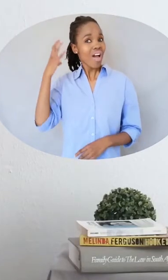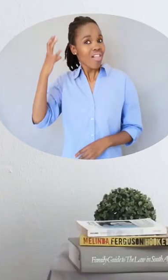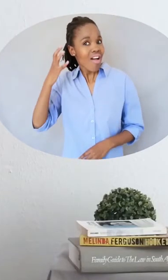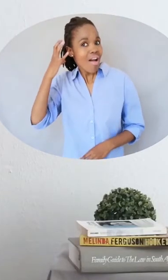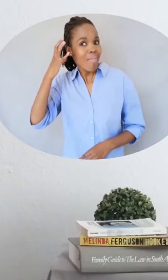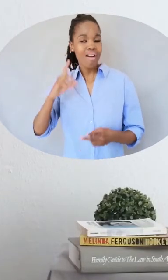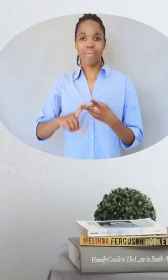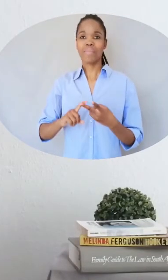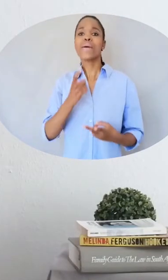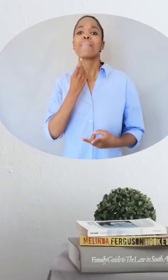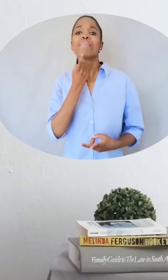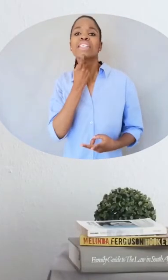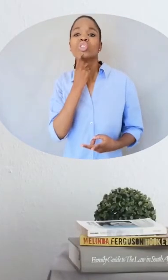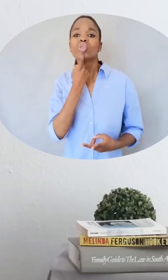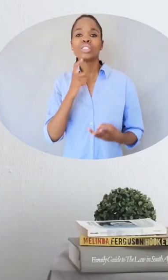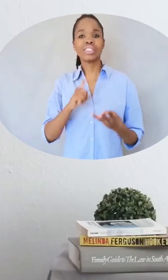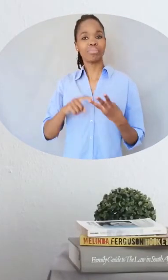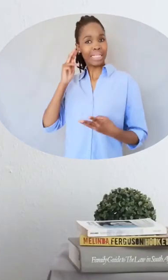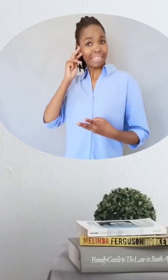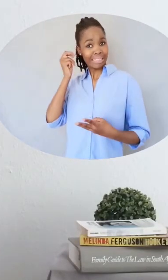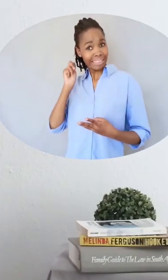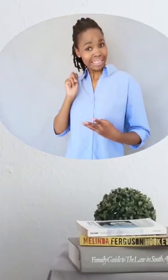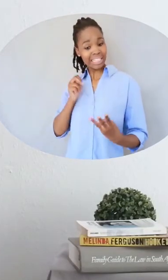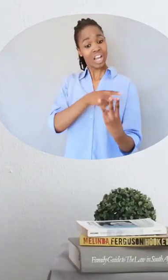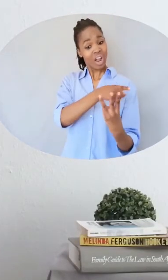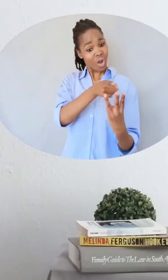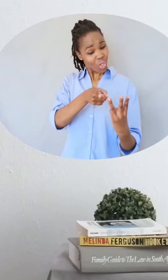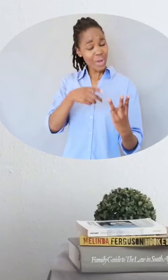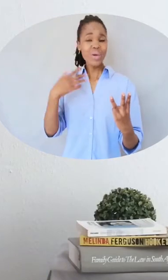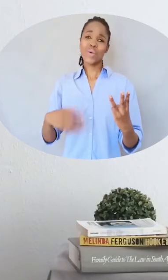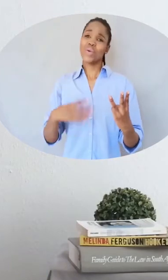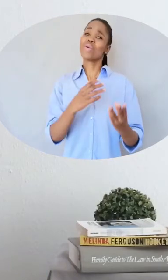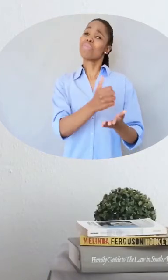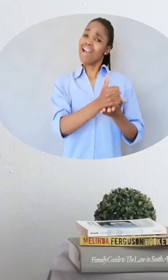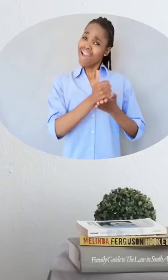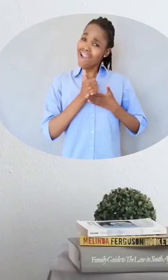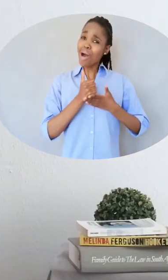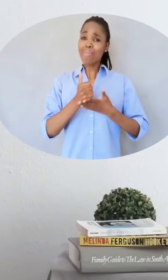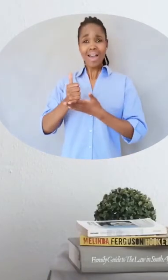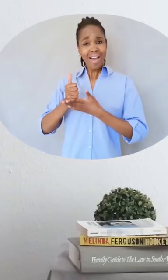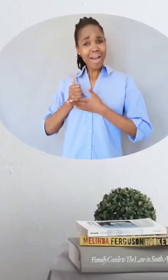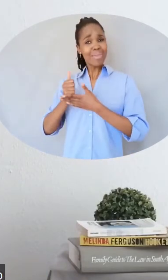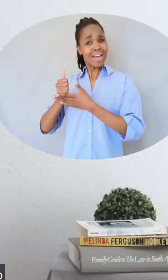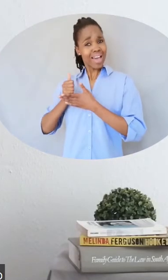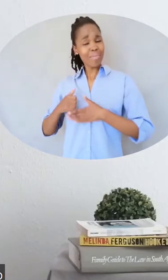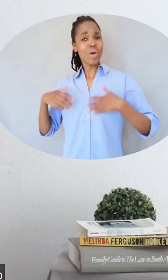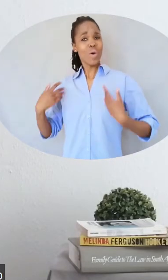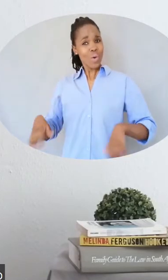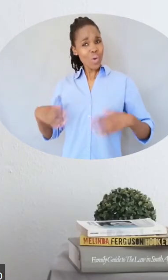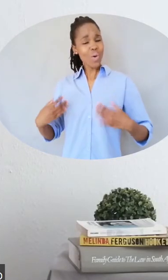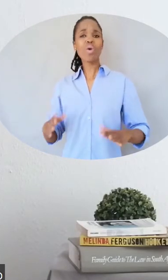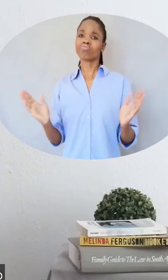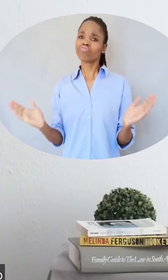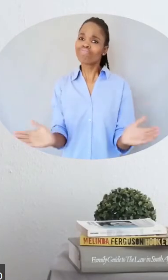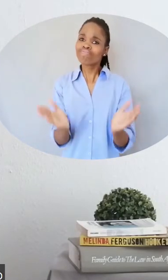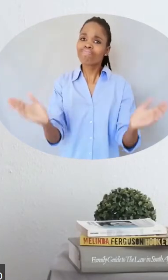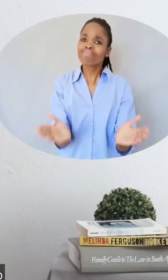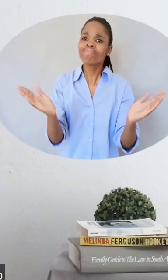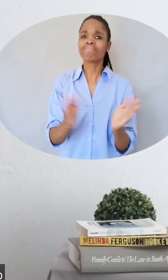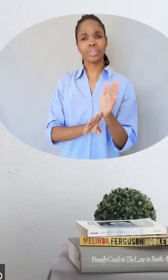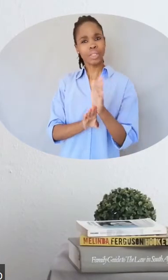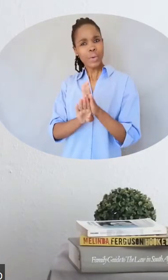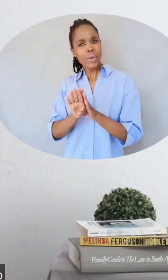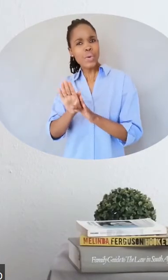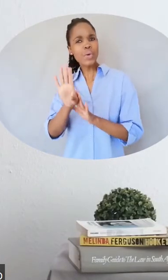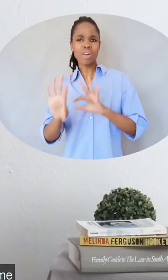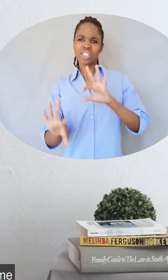as Thelma Gautier, Ketri Dutoy, Natasha, Malikor and these are people who have